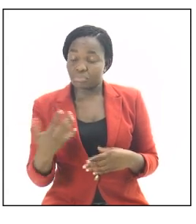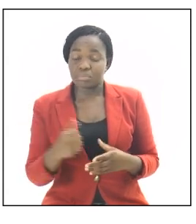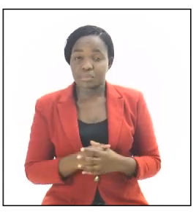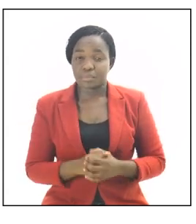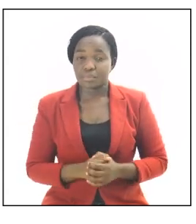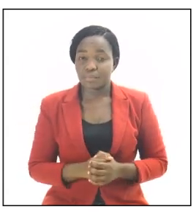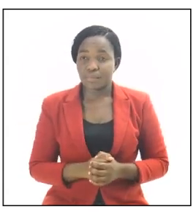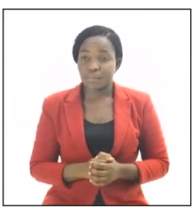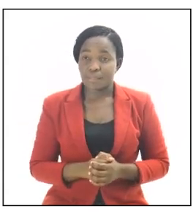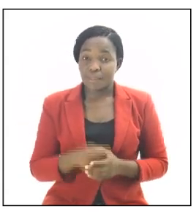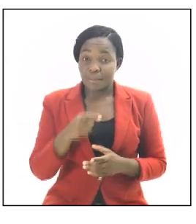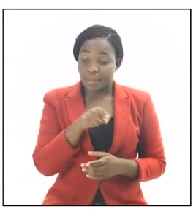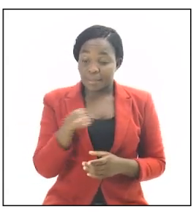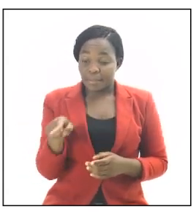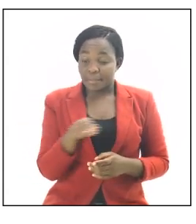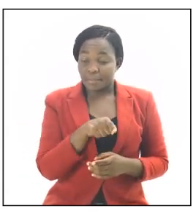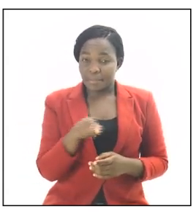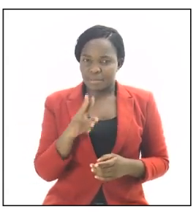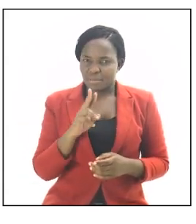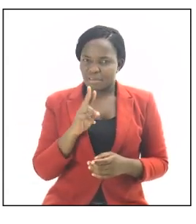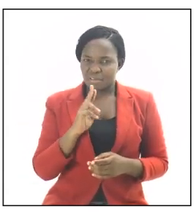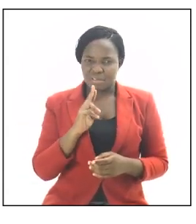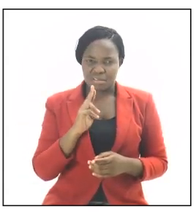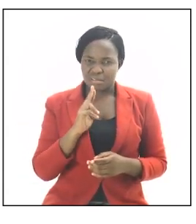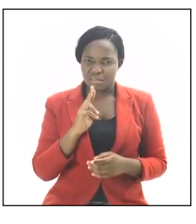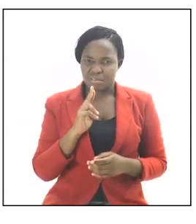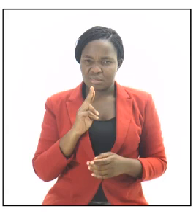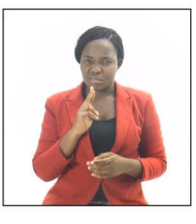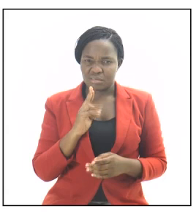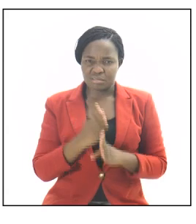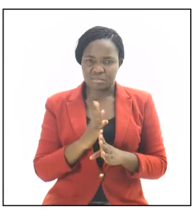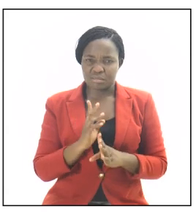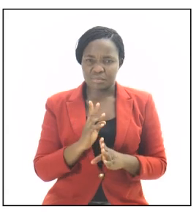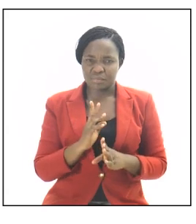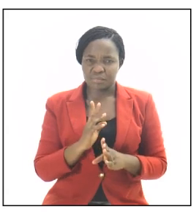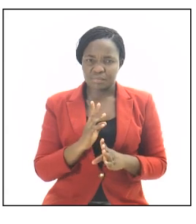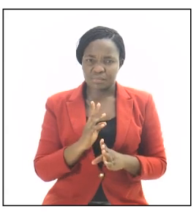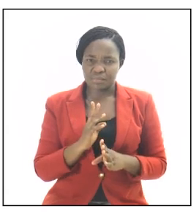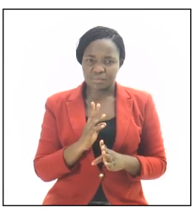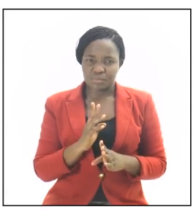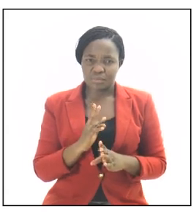the calculator value of pi is